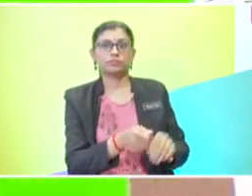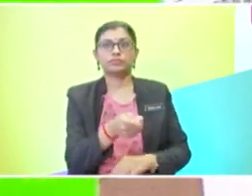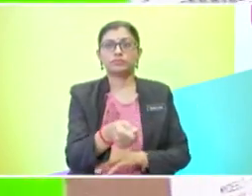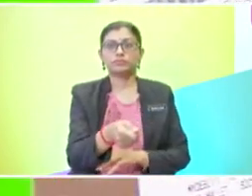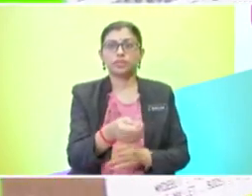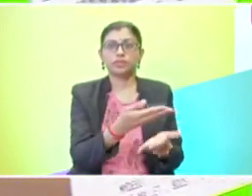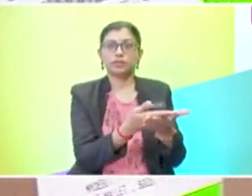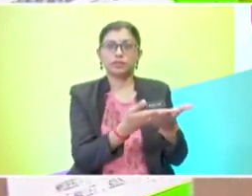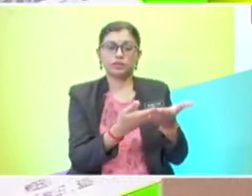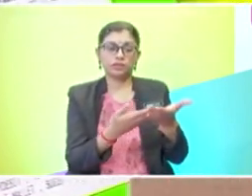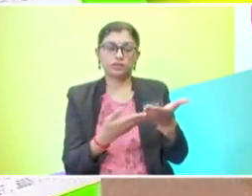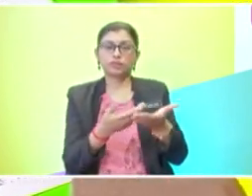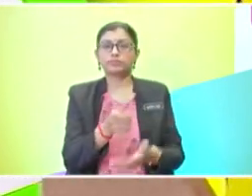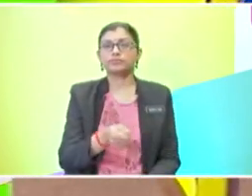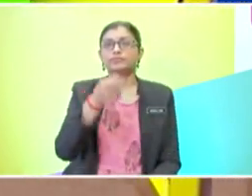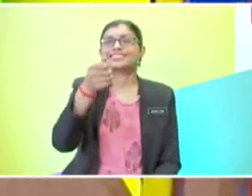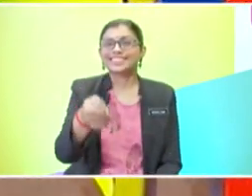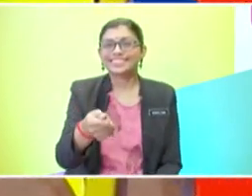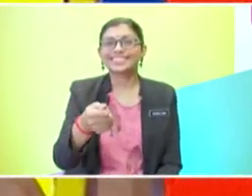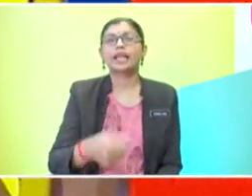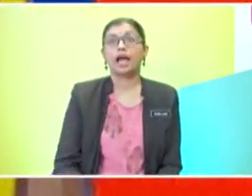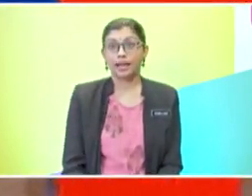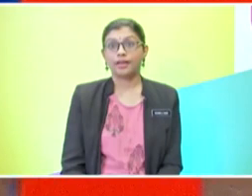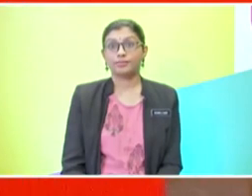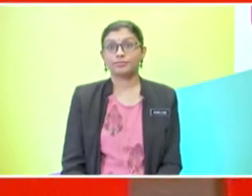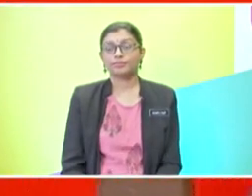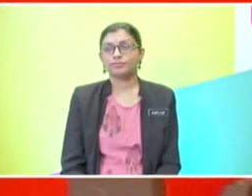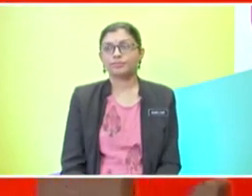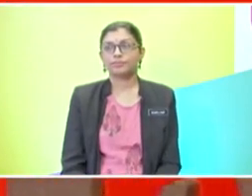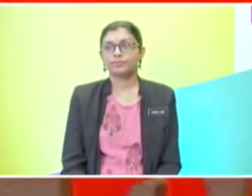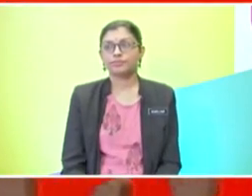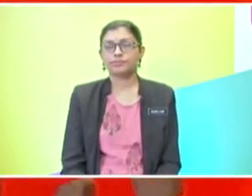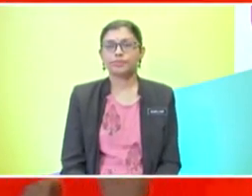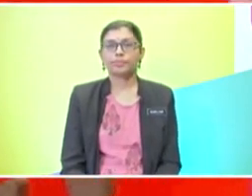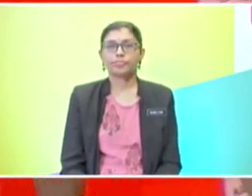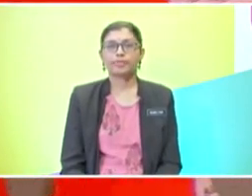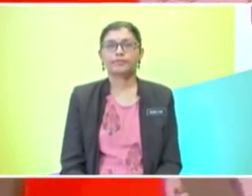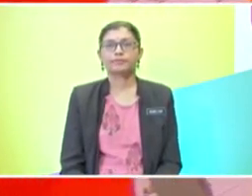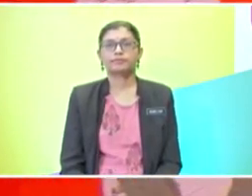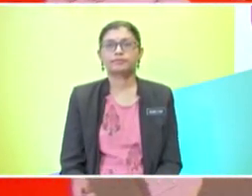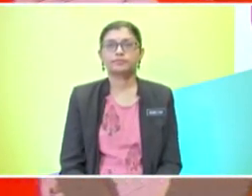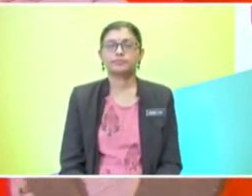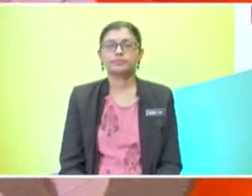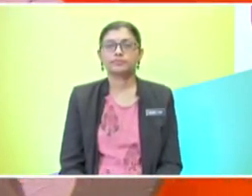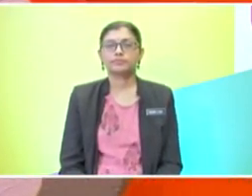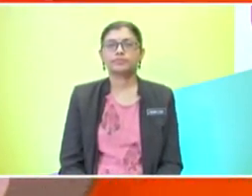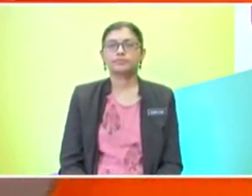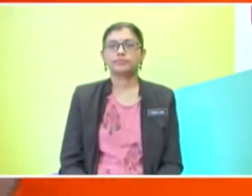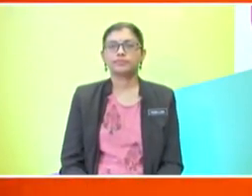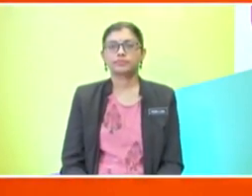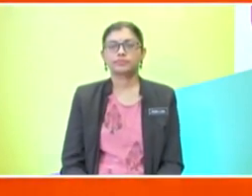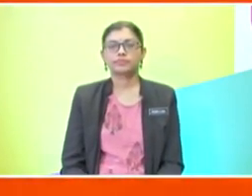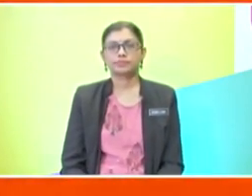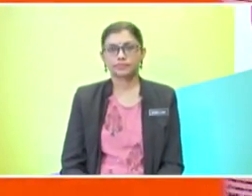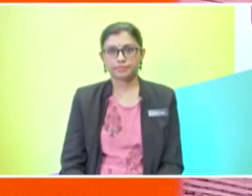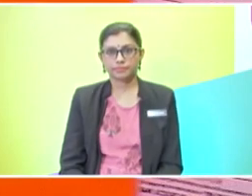during a sale in a supermarket or a shopping complex when I purchase a shirt. And after I made a purchase, after I've paid for the